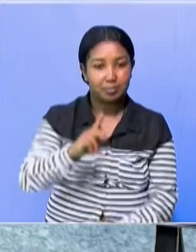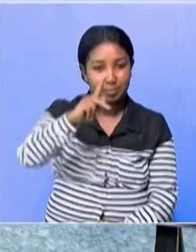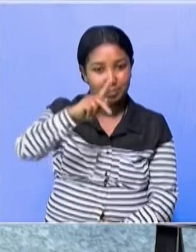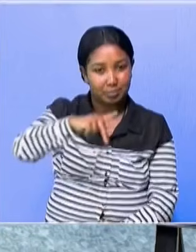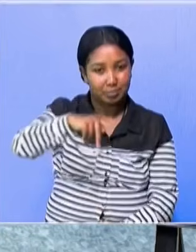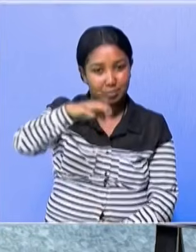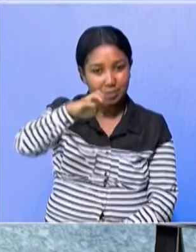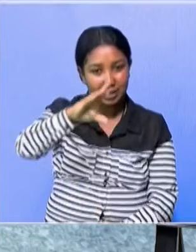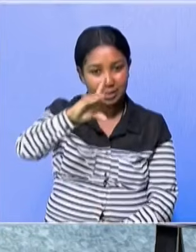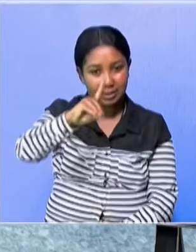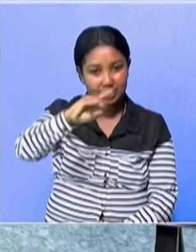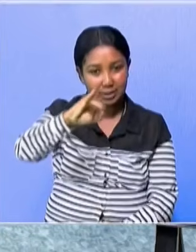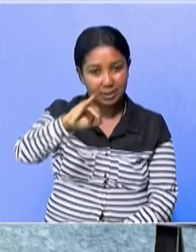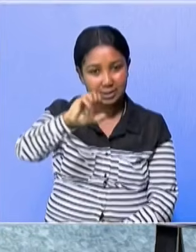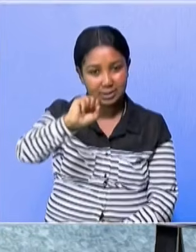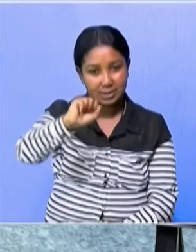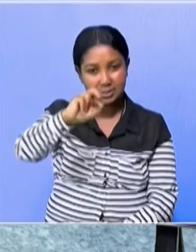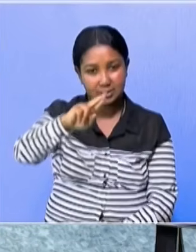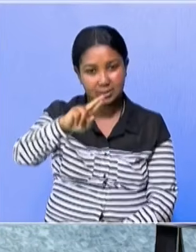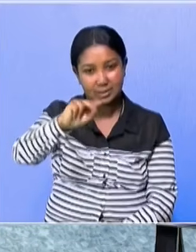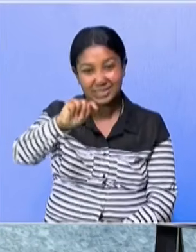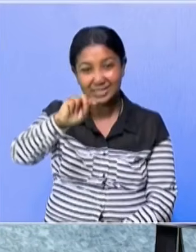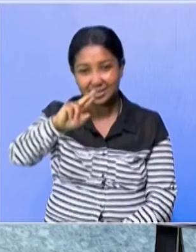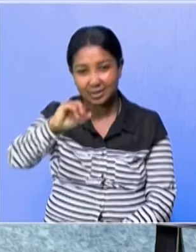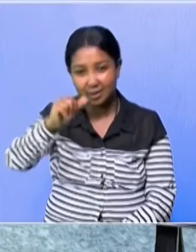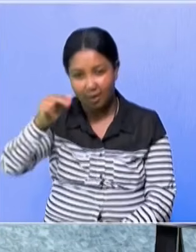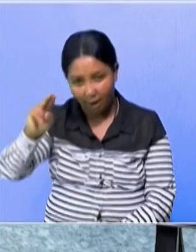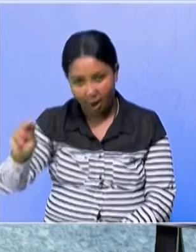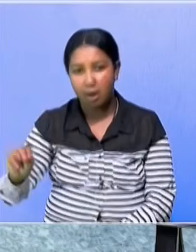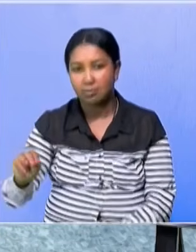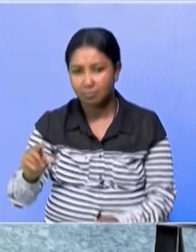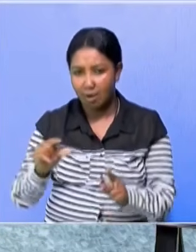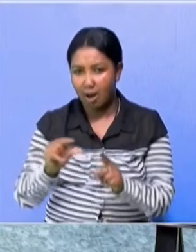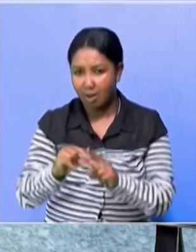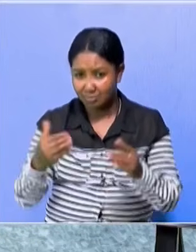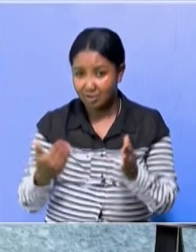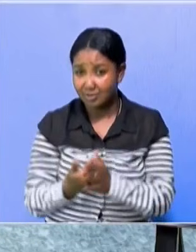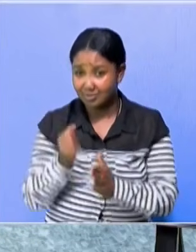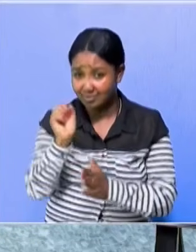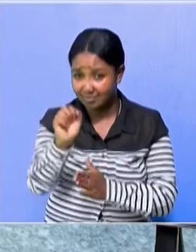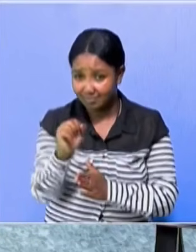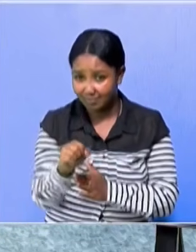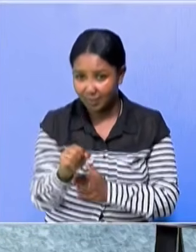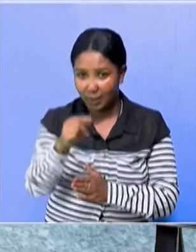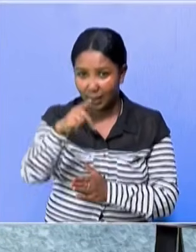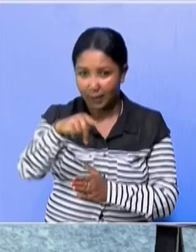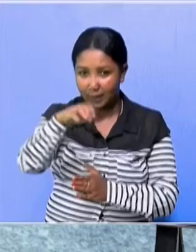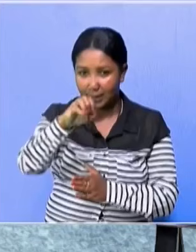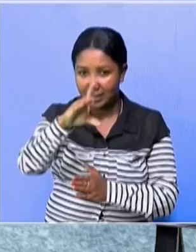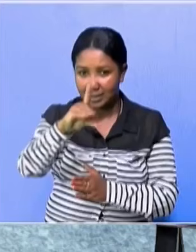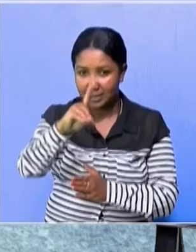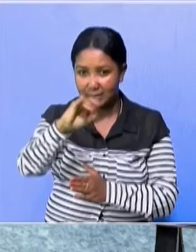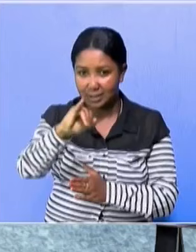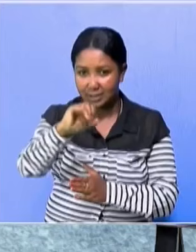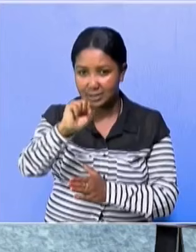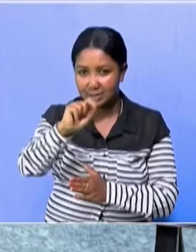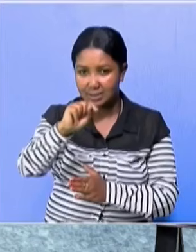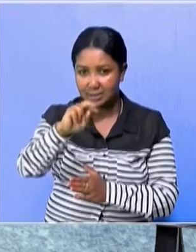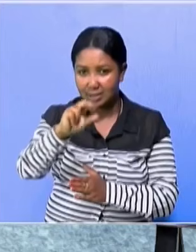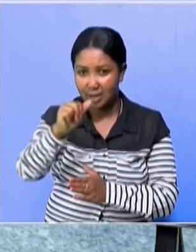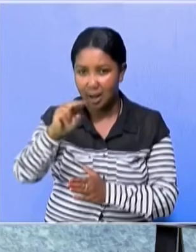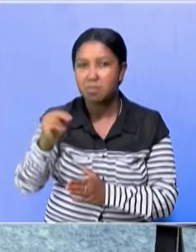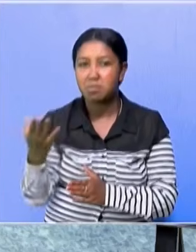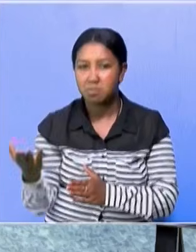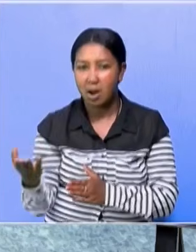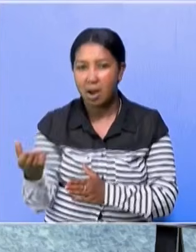Pedestrian. You know, pedestrian. Very interesting vocabulary. It's beautiful. You know, pedestrian means someone